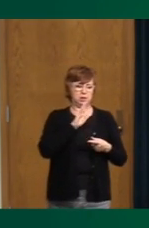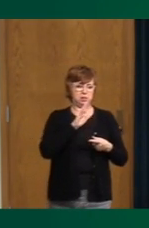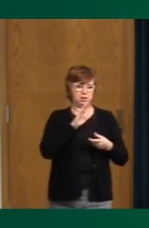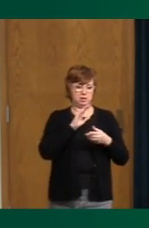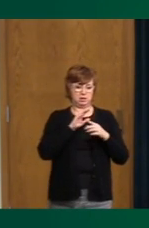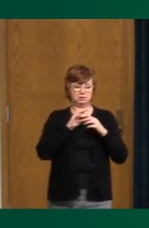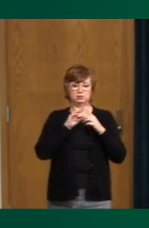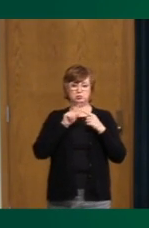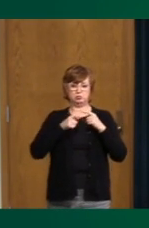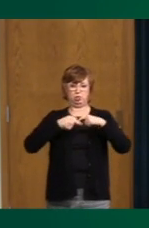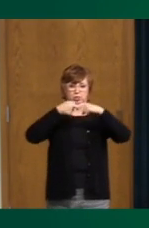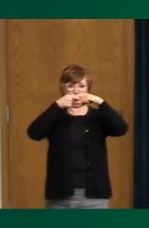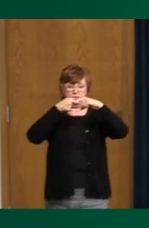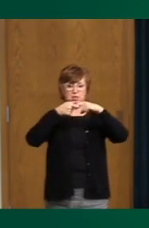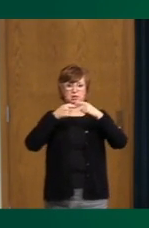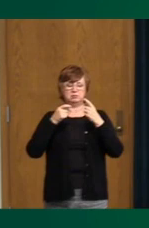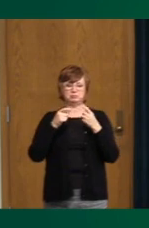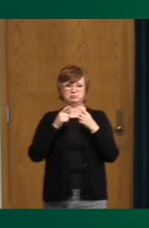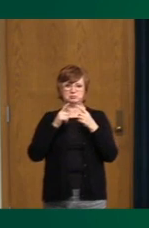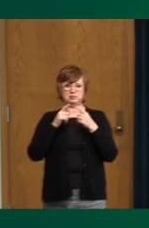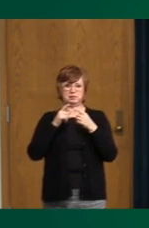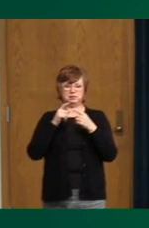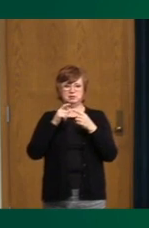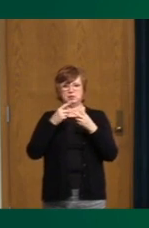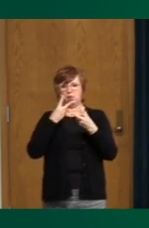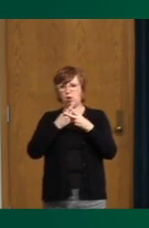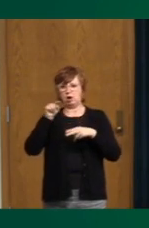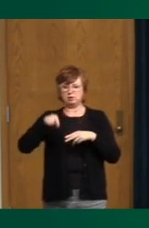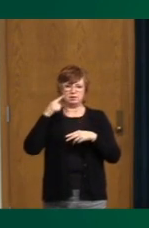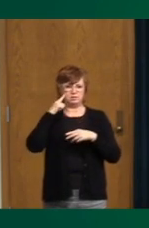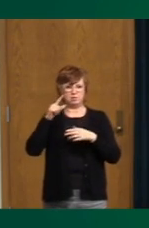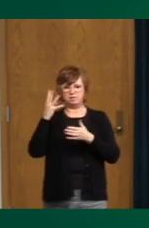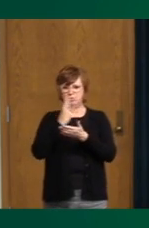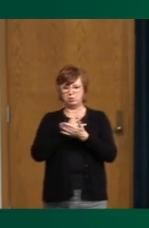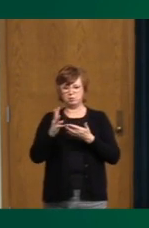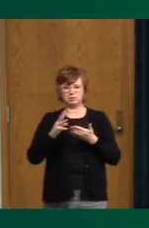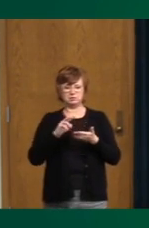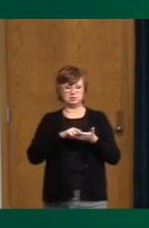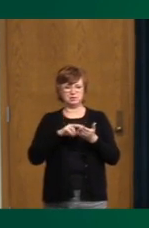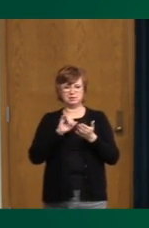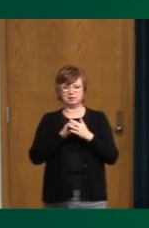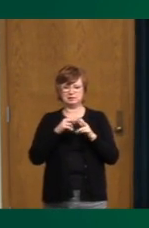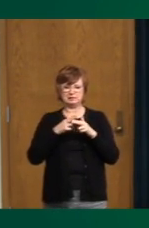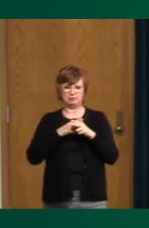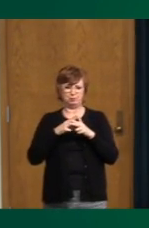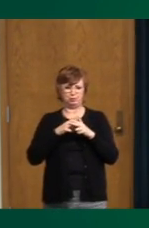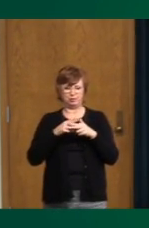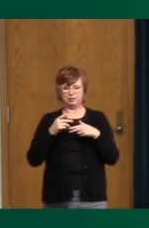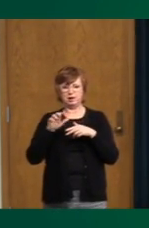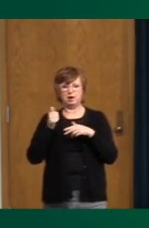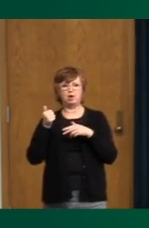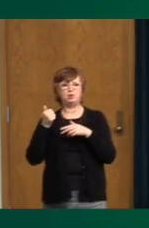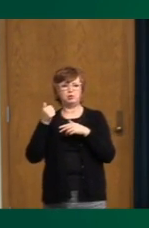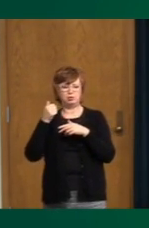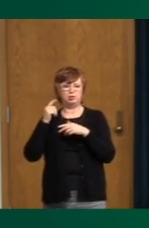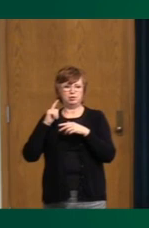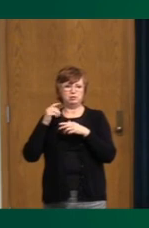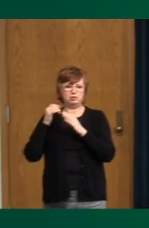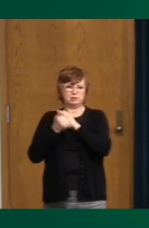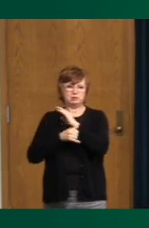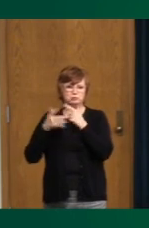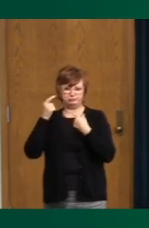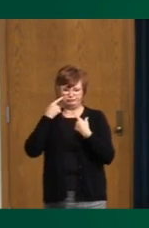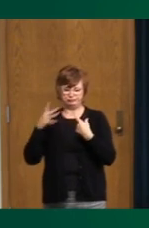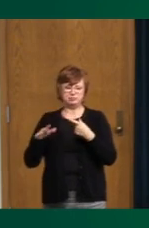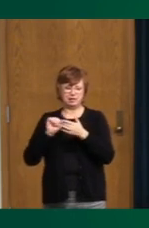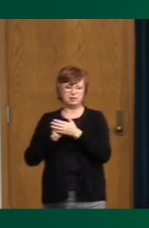two, we're not sacrificing one for the other. We've always said that is not the choice that needs to be made. There are opportunities here, and that's